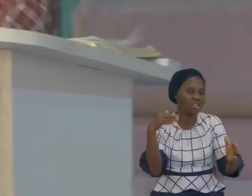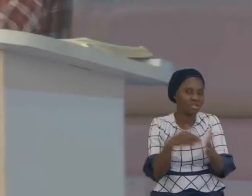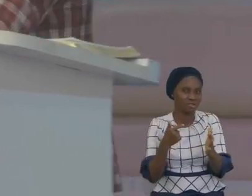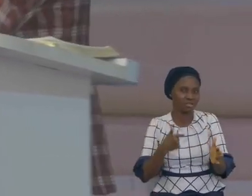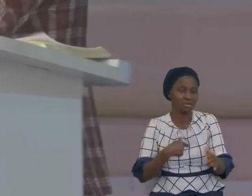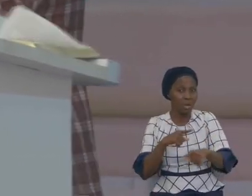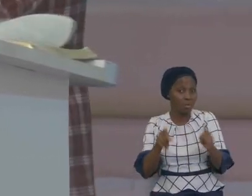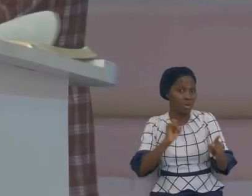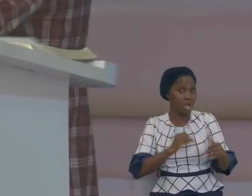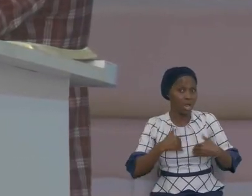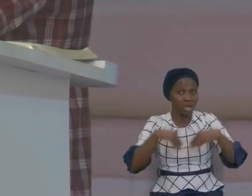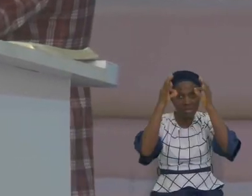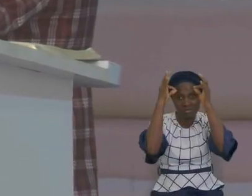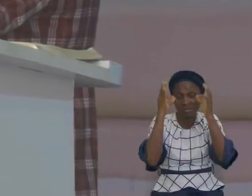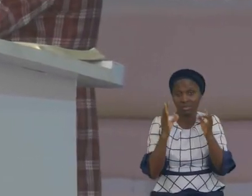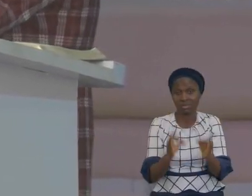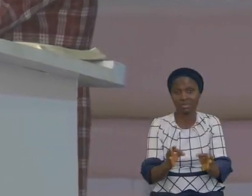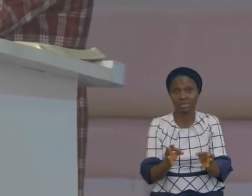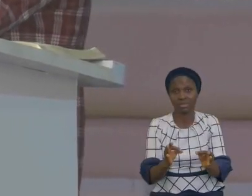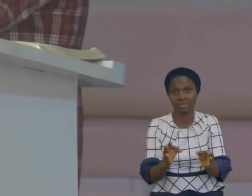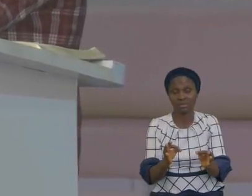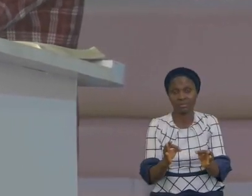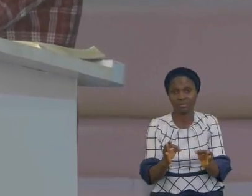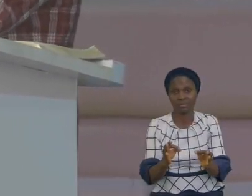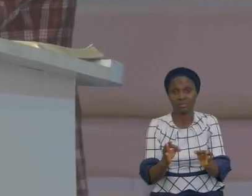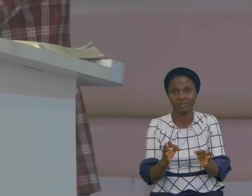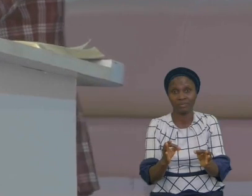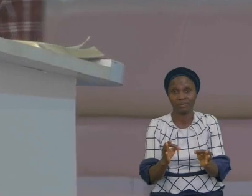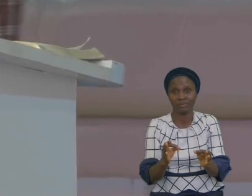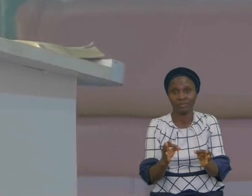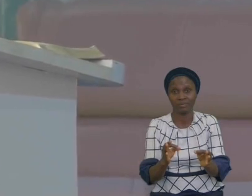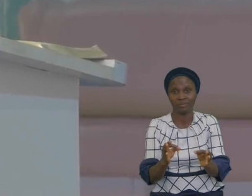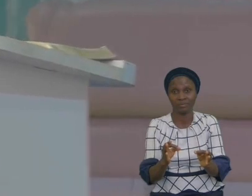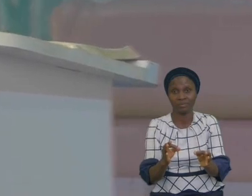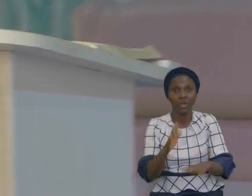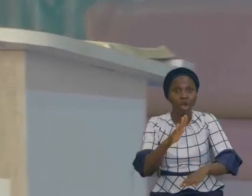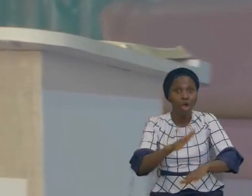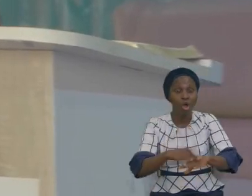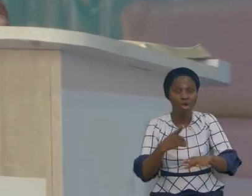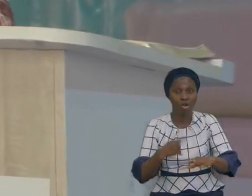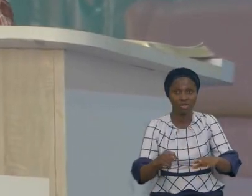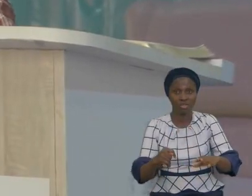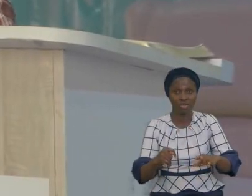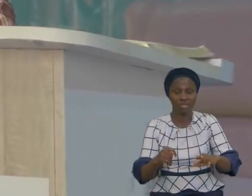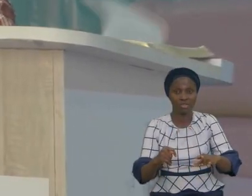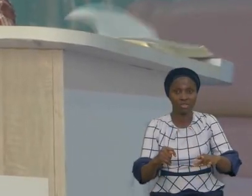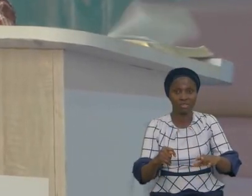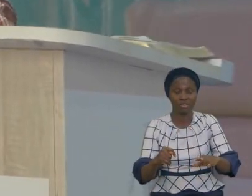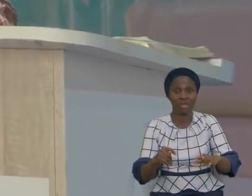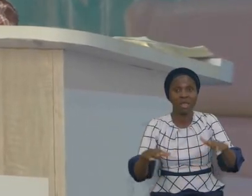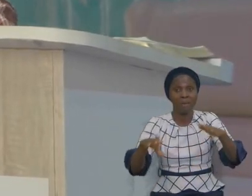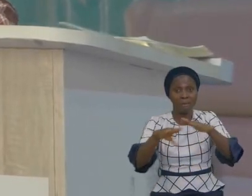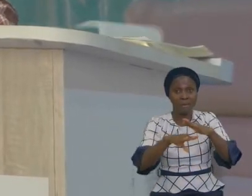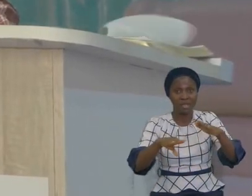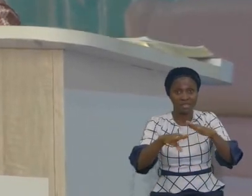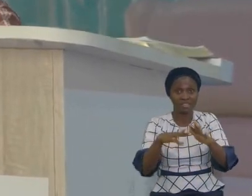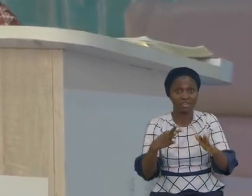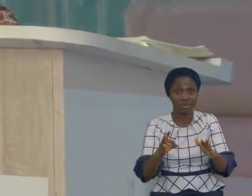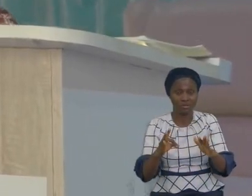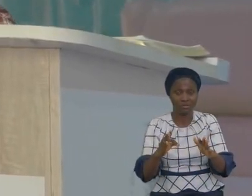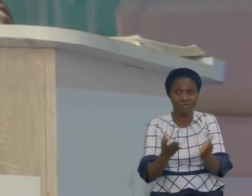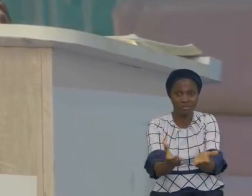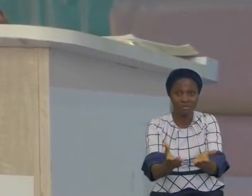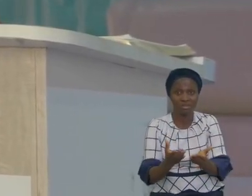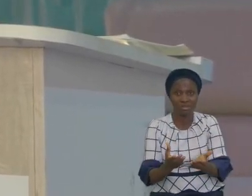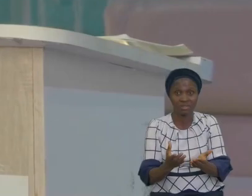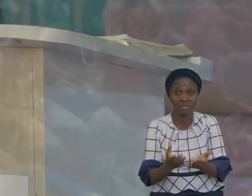On the basis of desire that will never be tampered with by any creature on